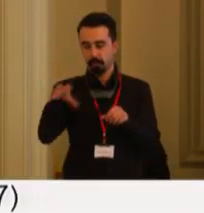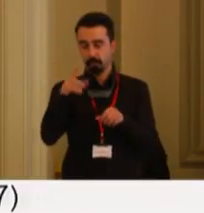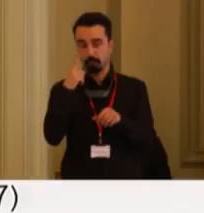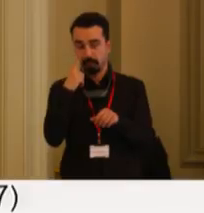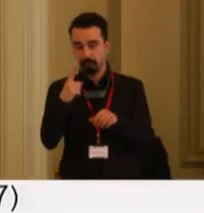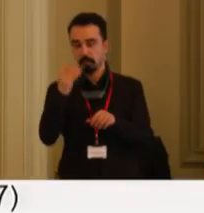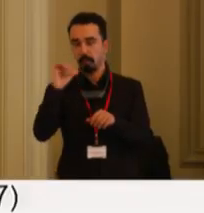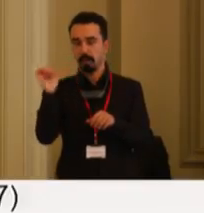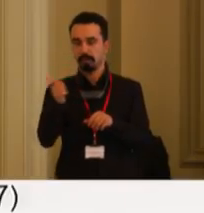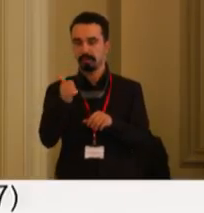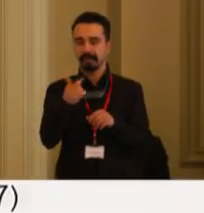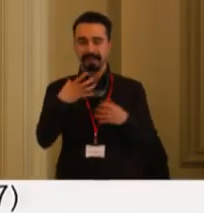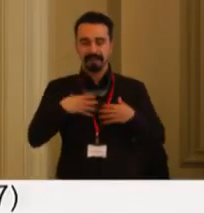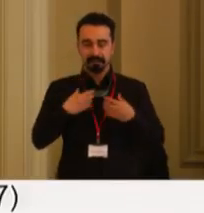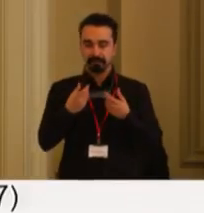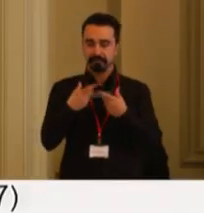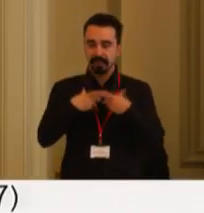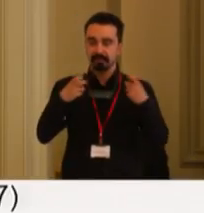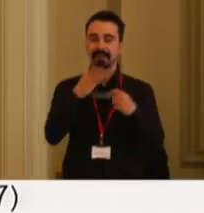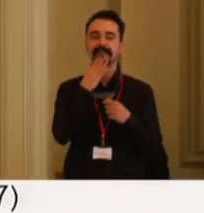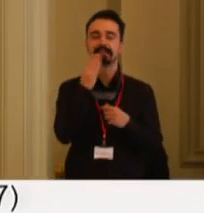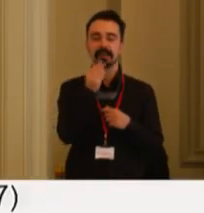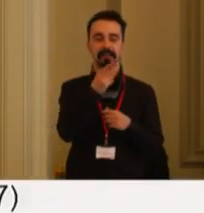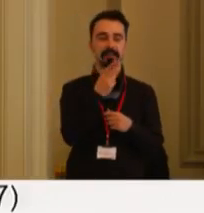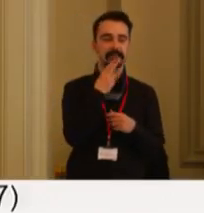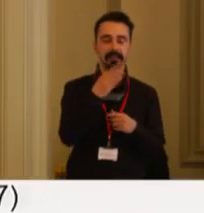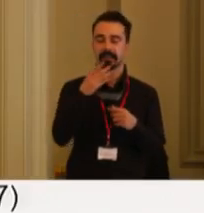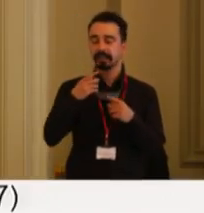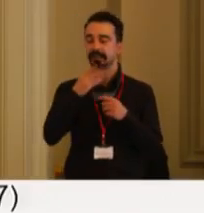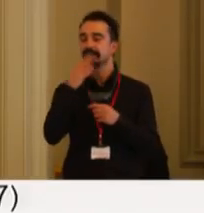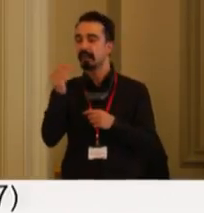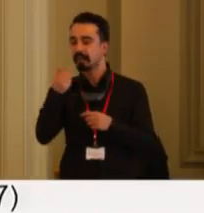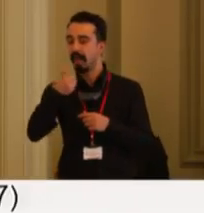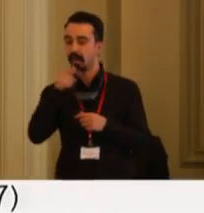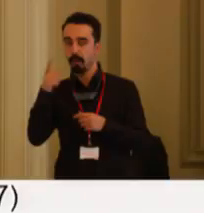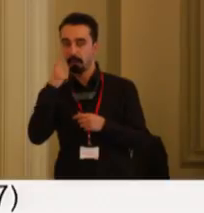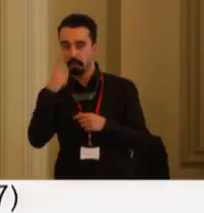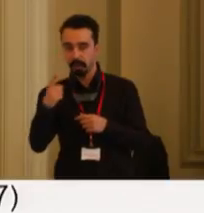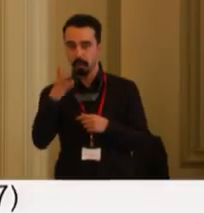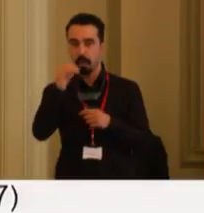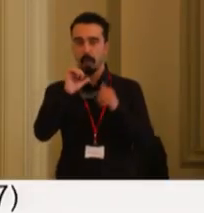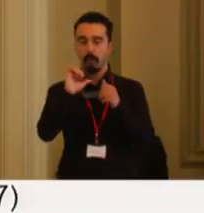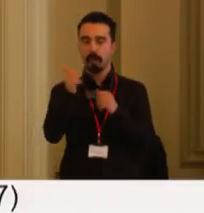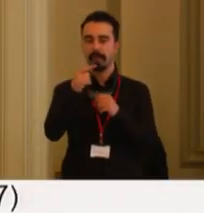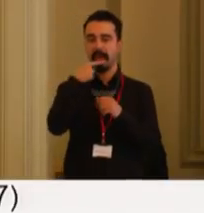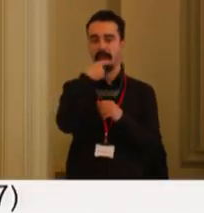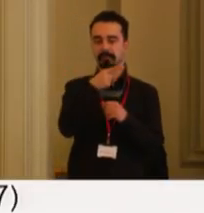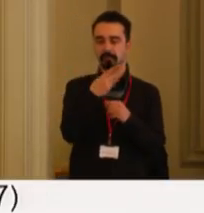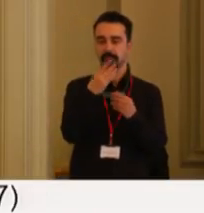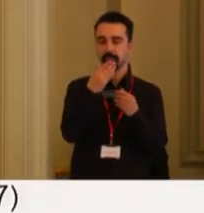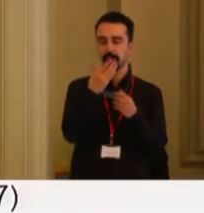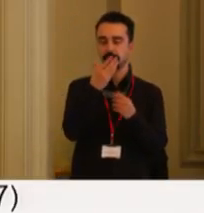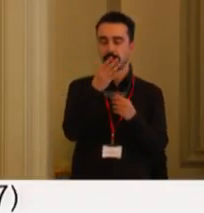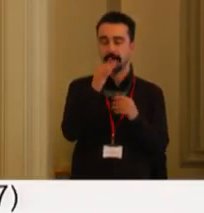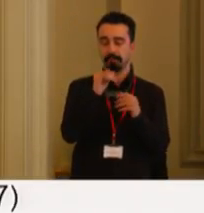rest of the society, but gender remains an important topic. Because like women compared to men,